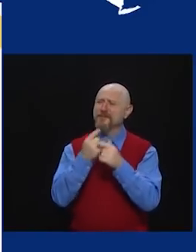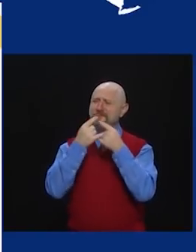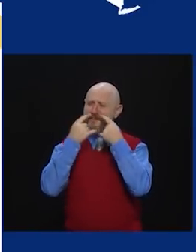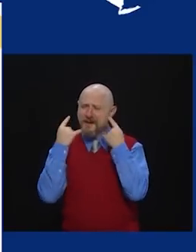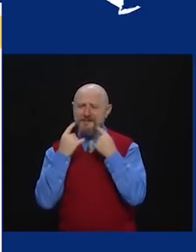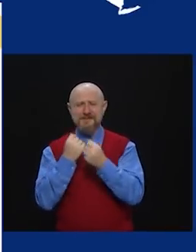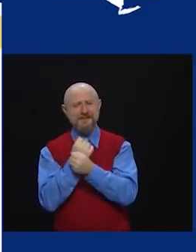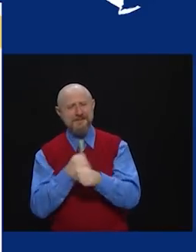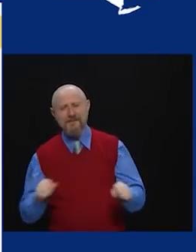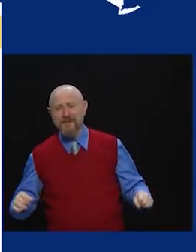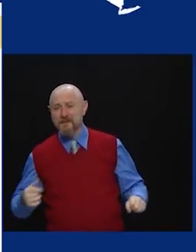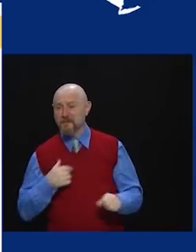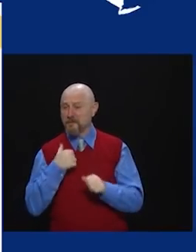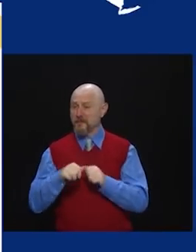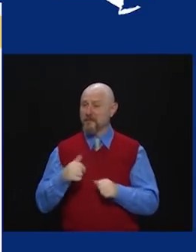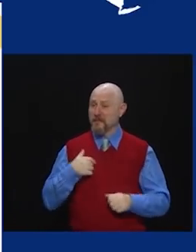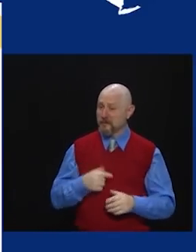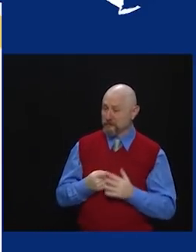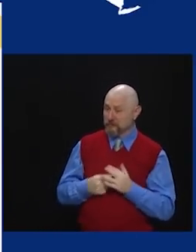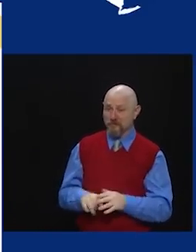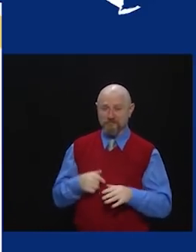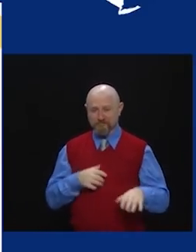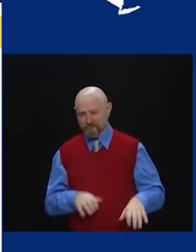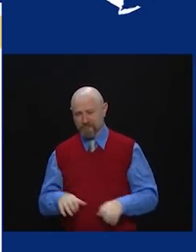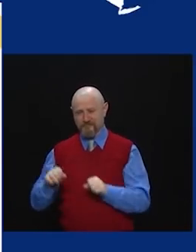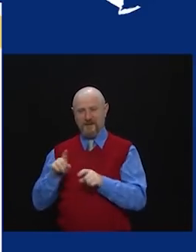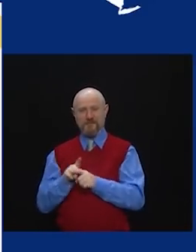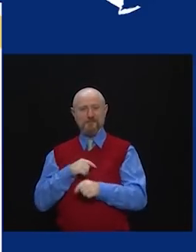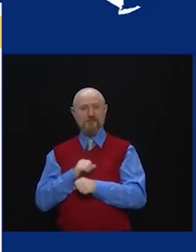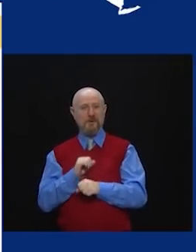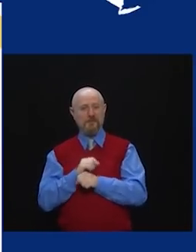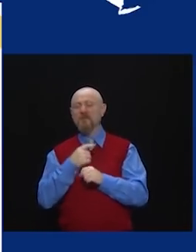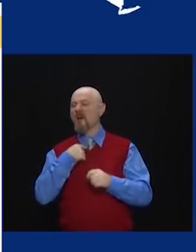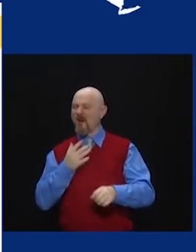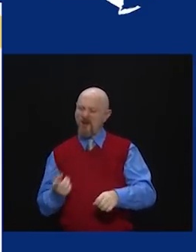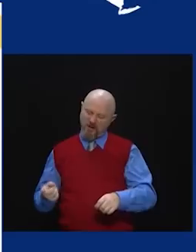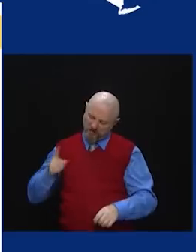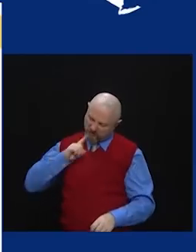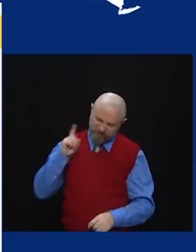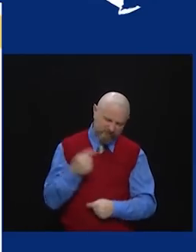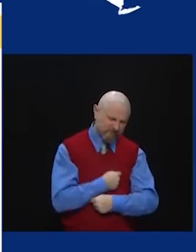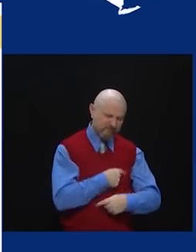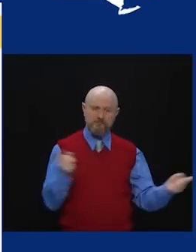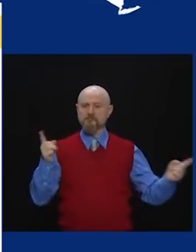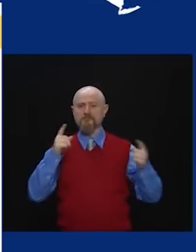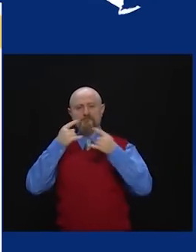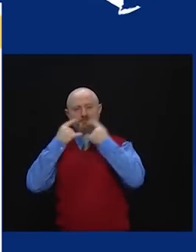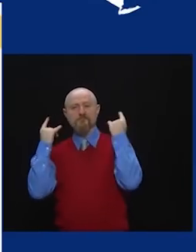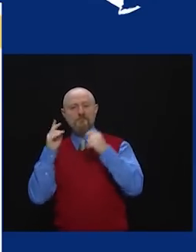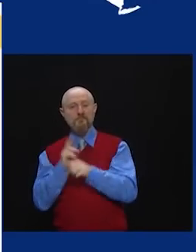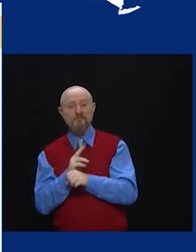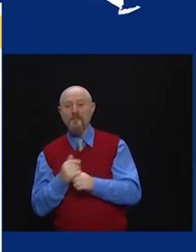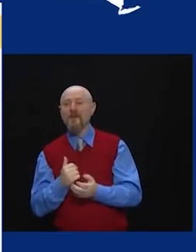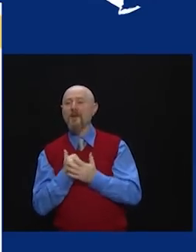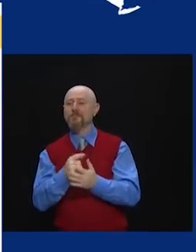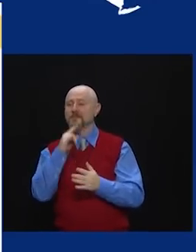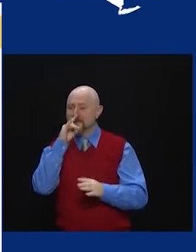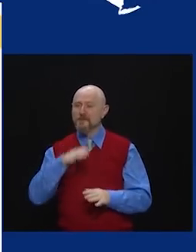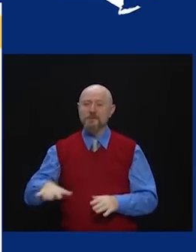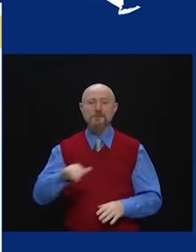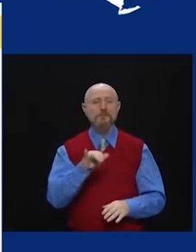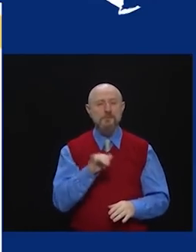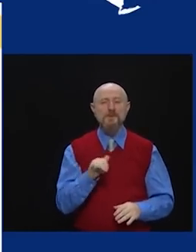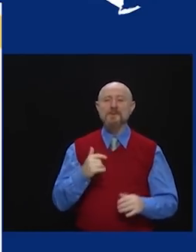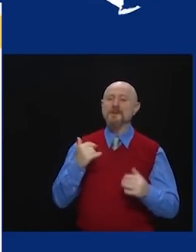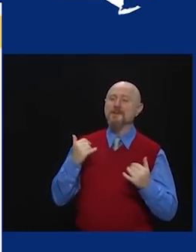first days on the job, I announced it in this room. That also keeps our children safer than they might be when they're outside playing with friends or elsewhere, staying at